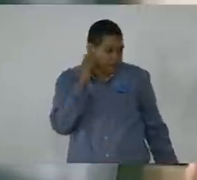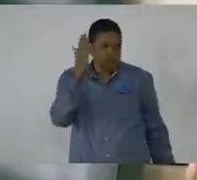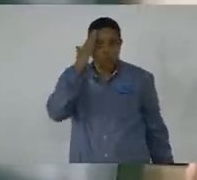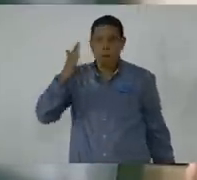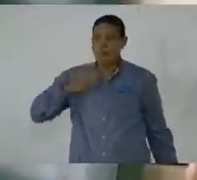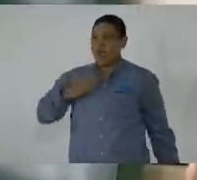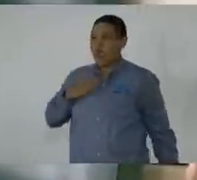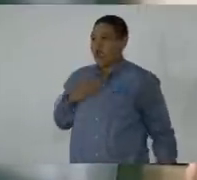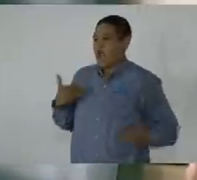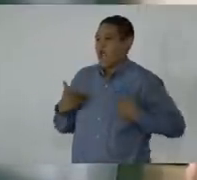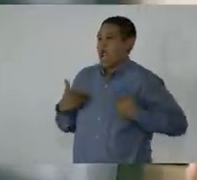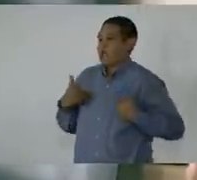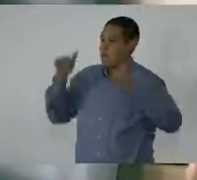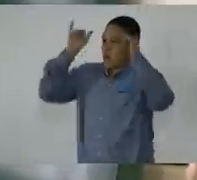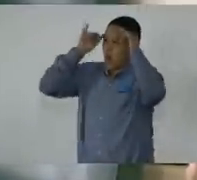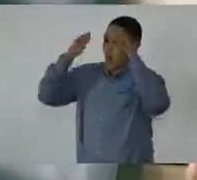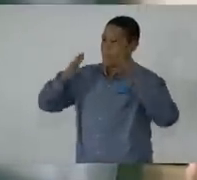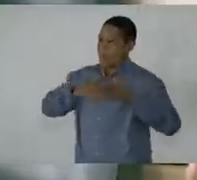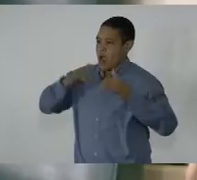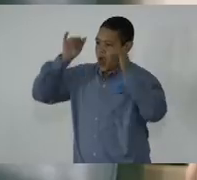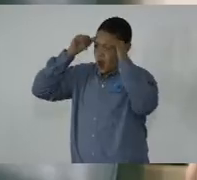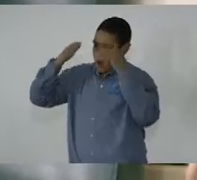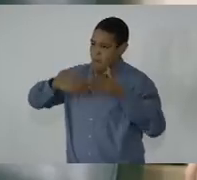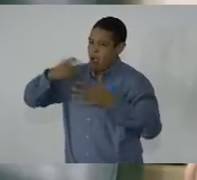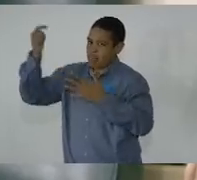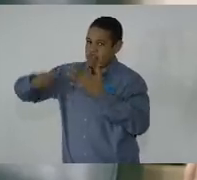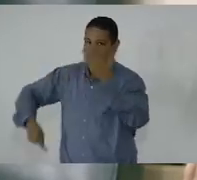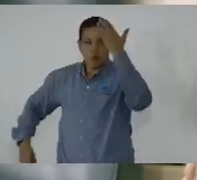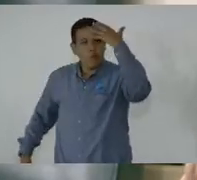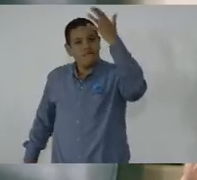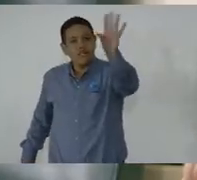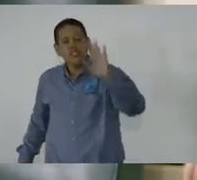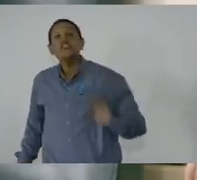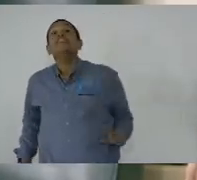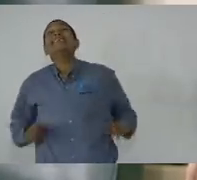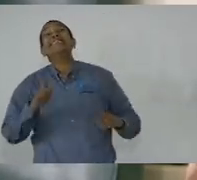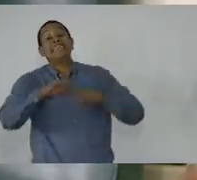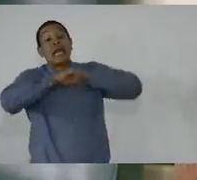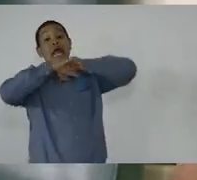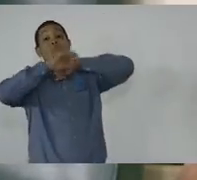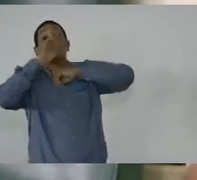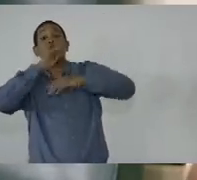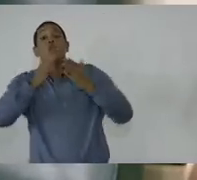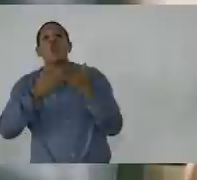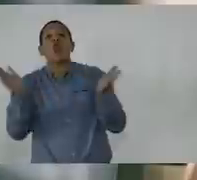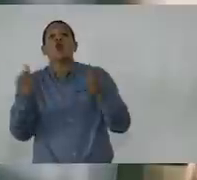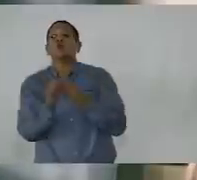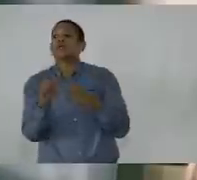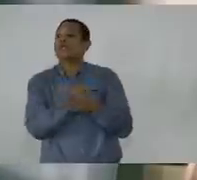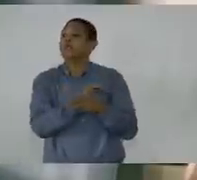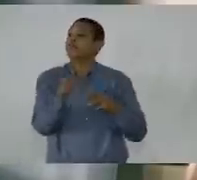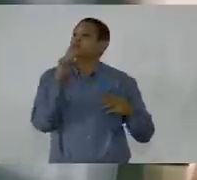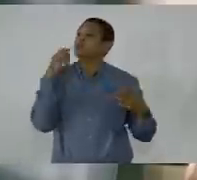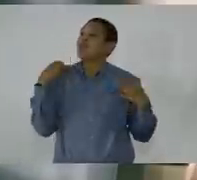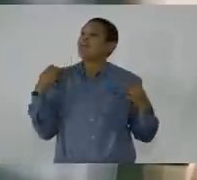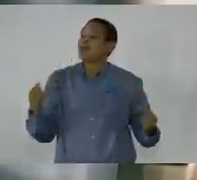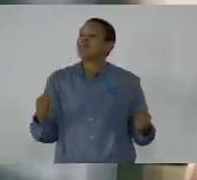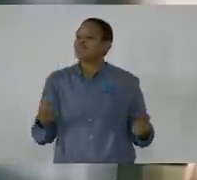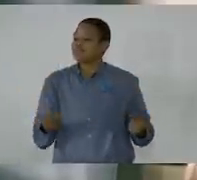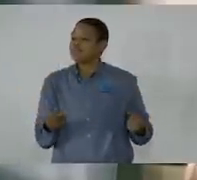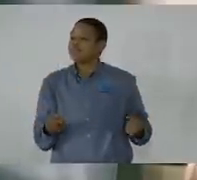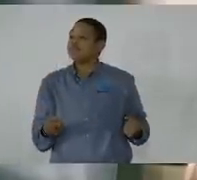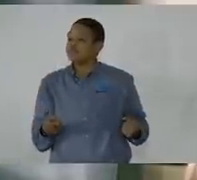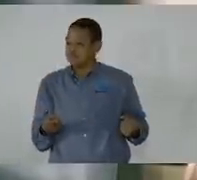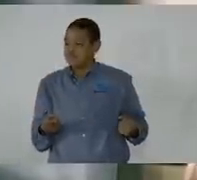The campaign, Madam Speaker, will be launched jointly with the Ministry of Health. The Grow Smart, Eat Smart campaign will be launched